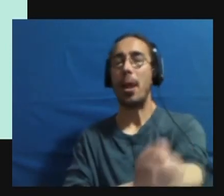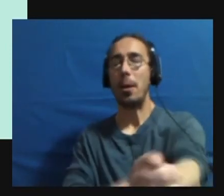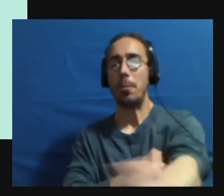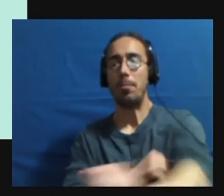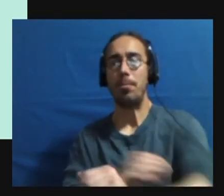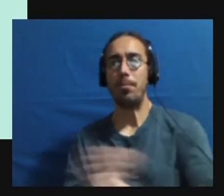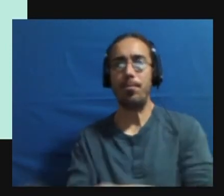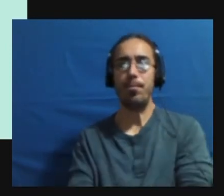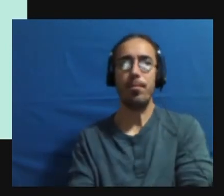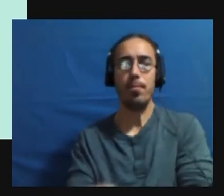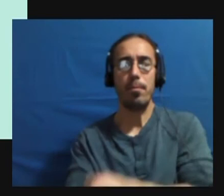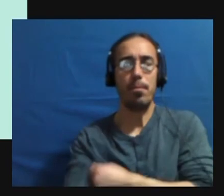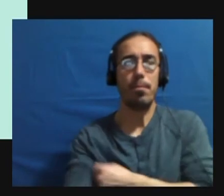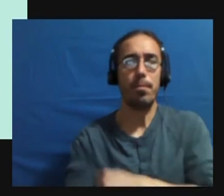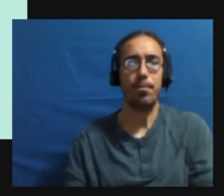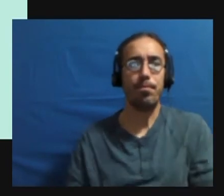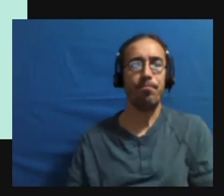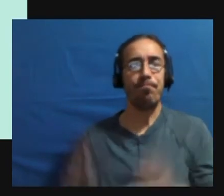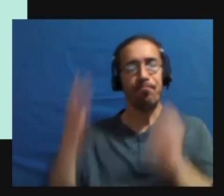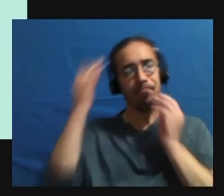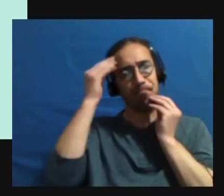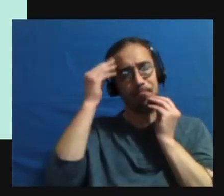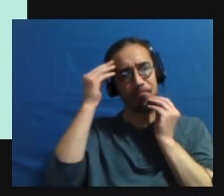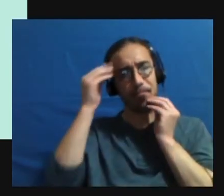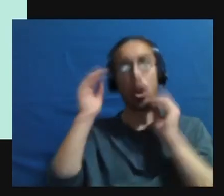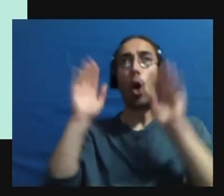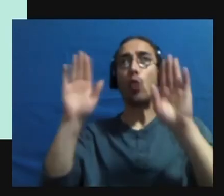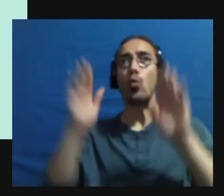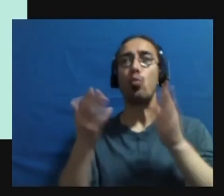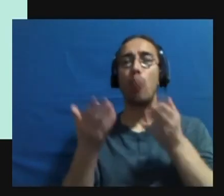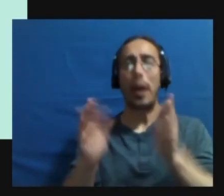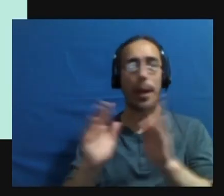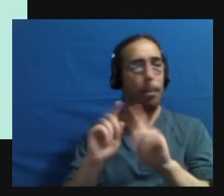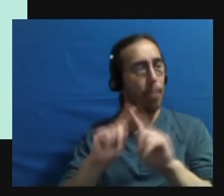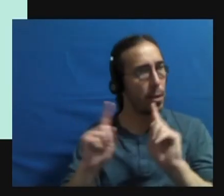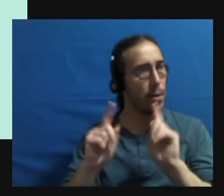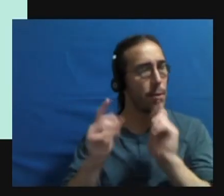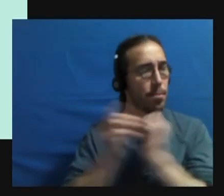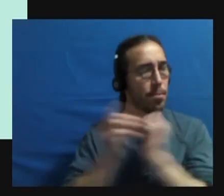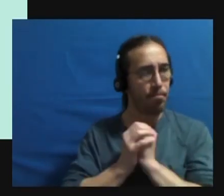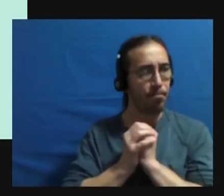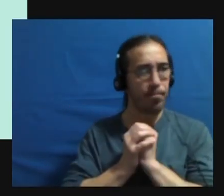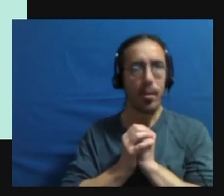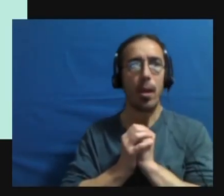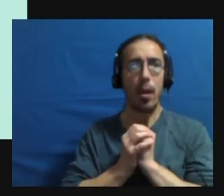This is breaking my brain in a whole new awesome way as an early childhood special educator.